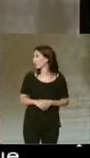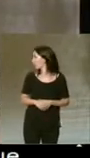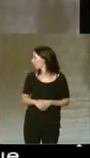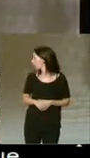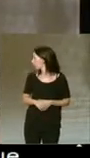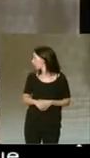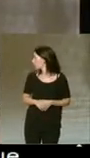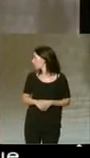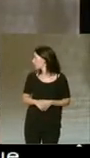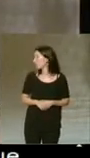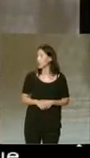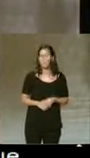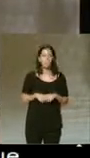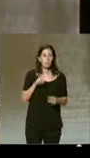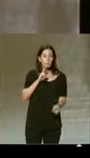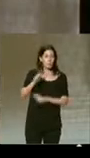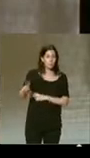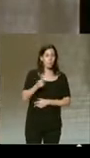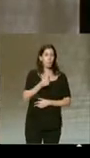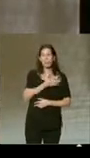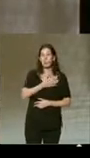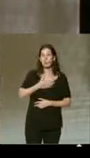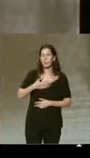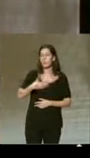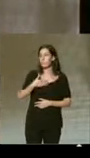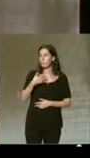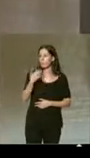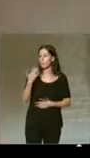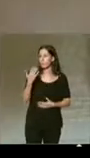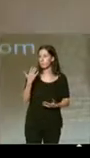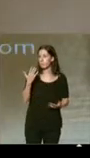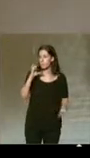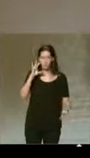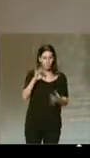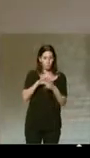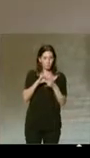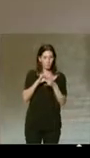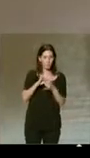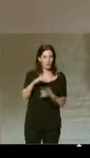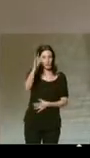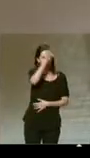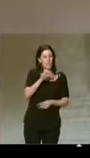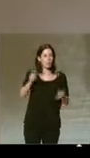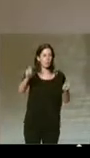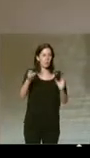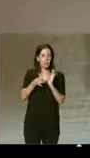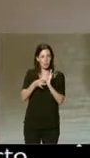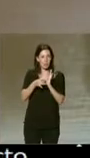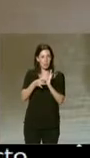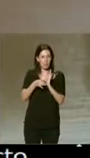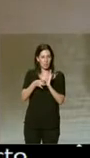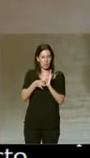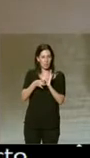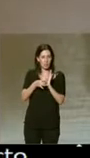suitable, but I would like to hear your comments from the panel. From the theoretical point of